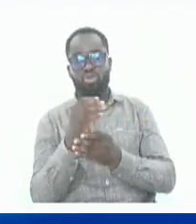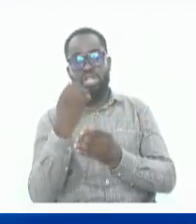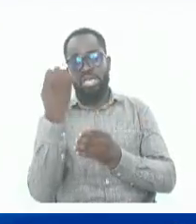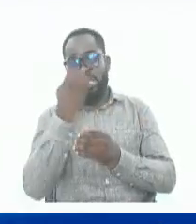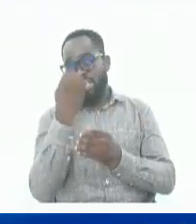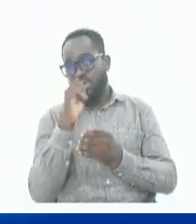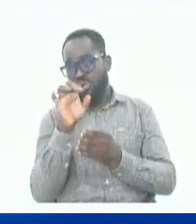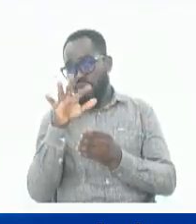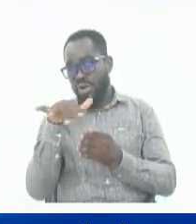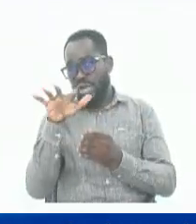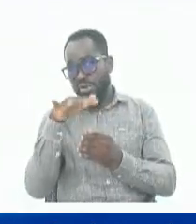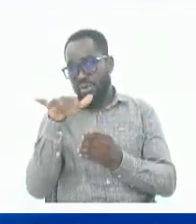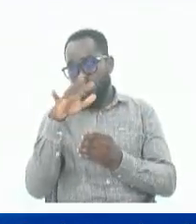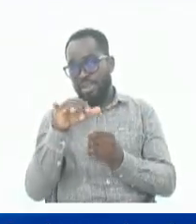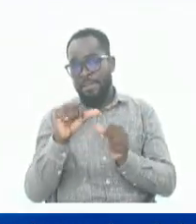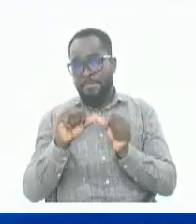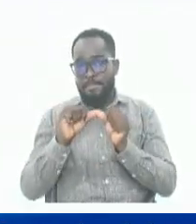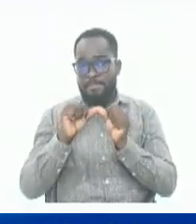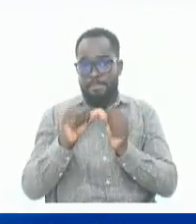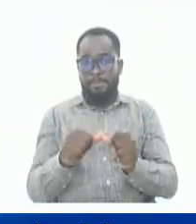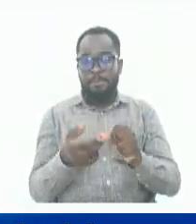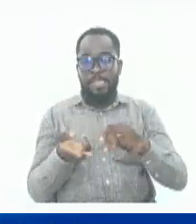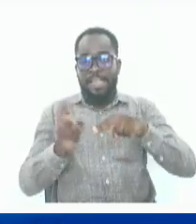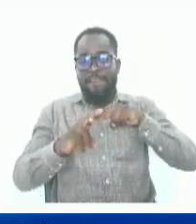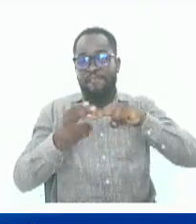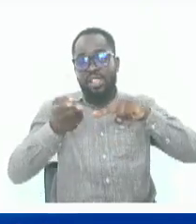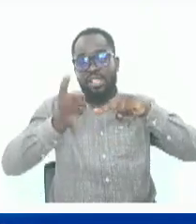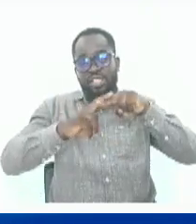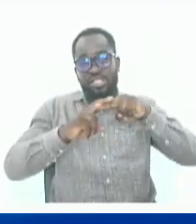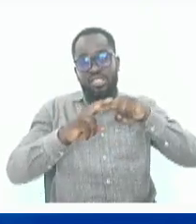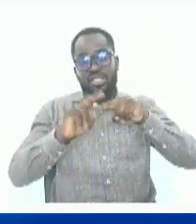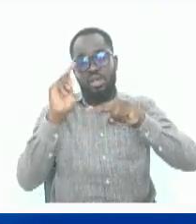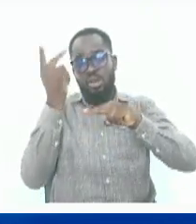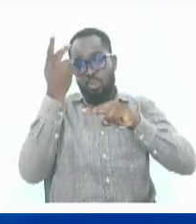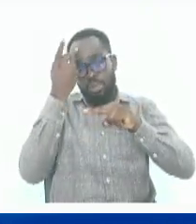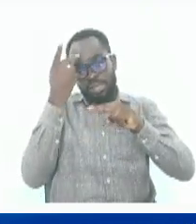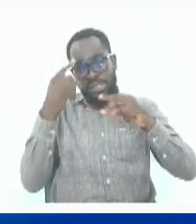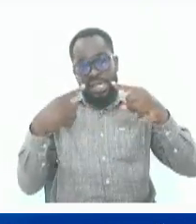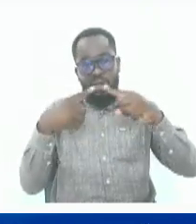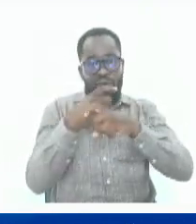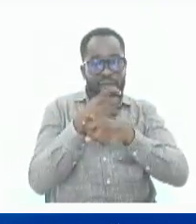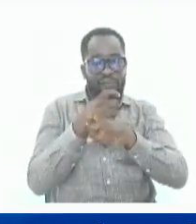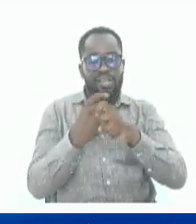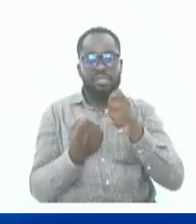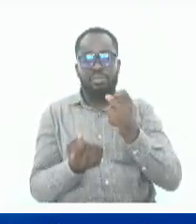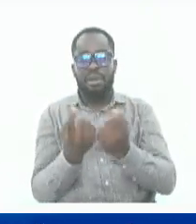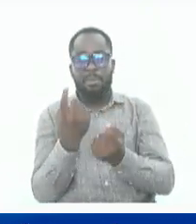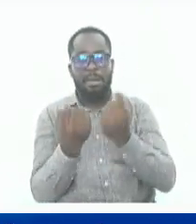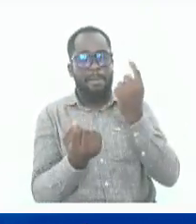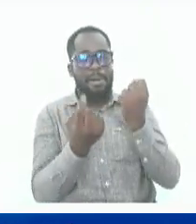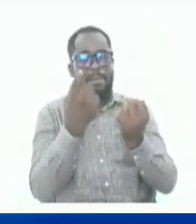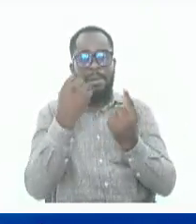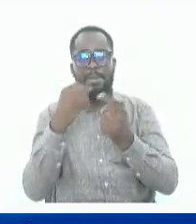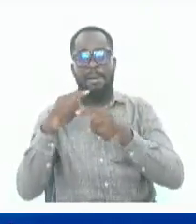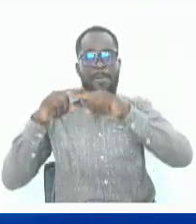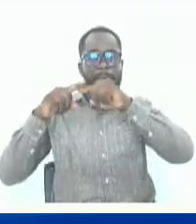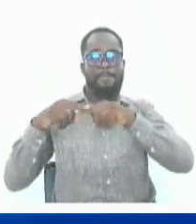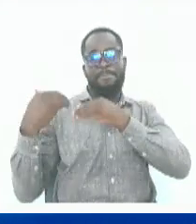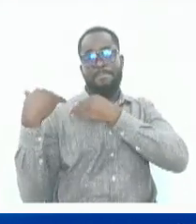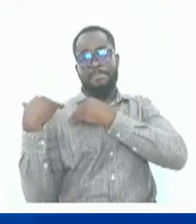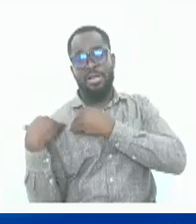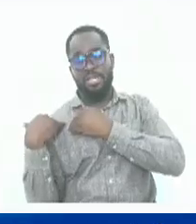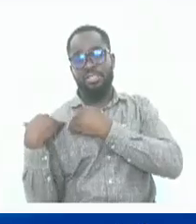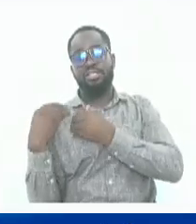area. Persistent inflation, geopolitical conflicts, and rising debt burdens continued